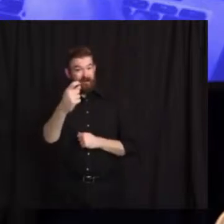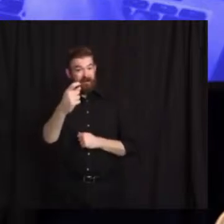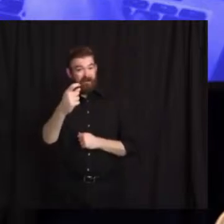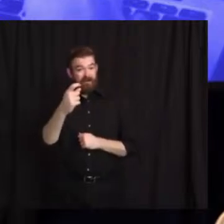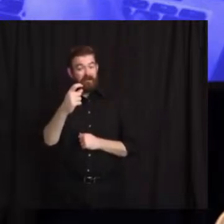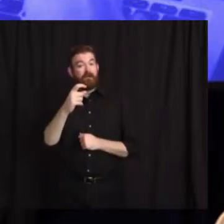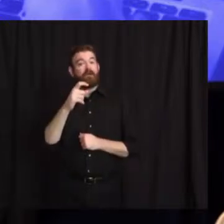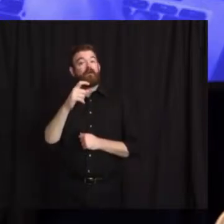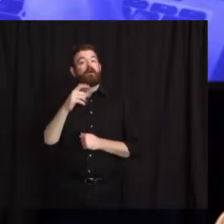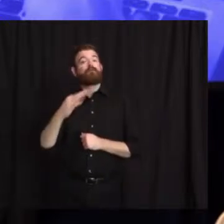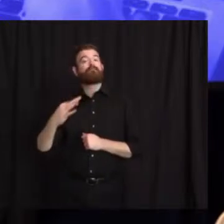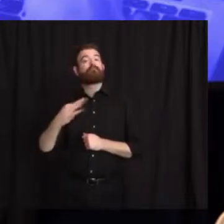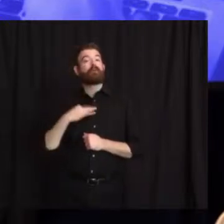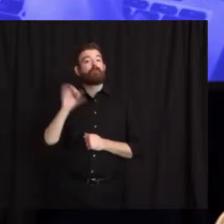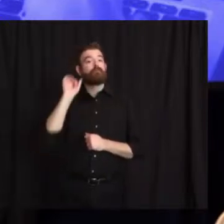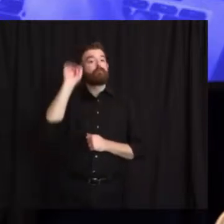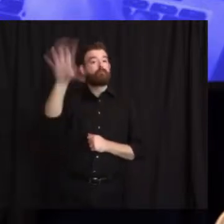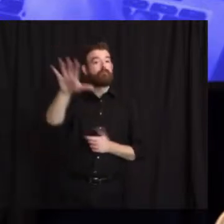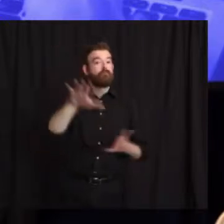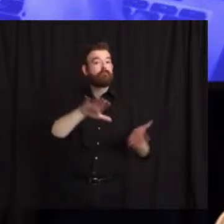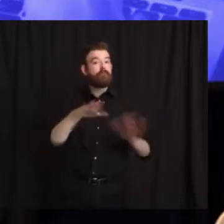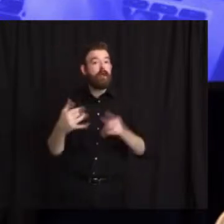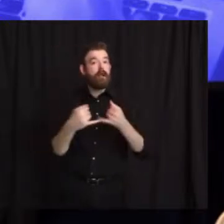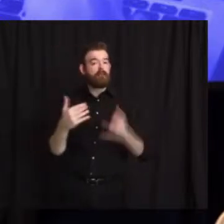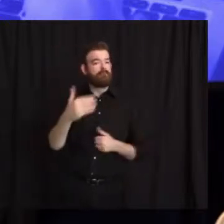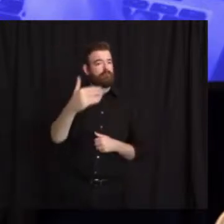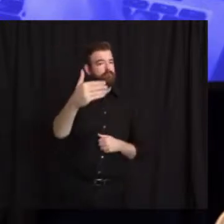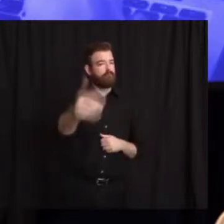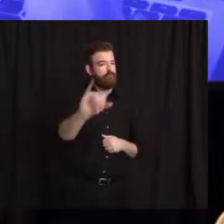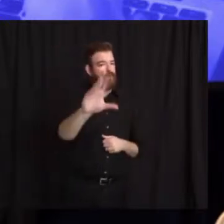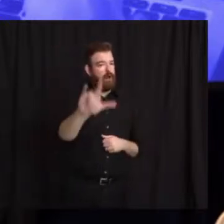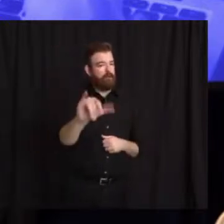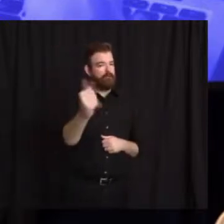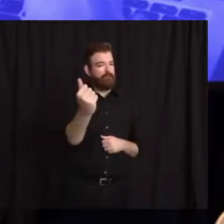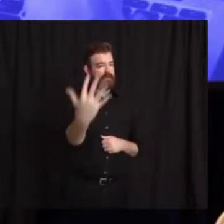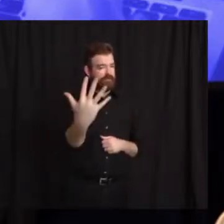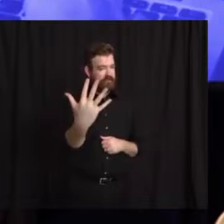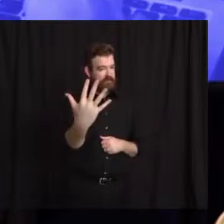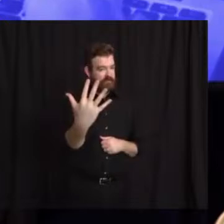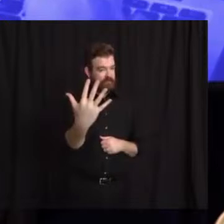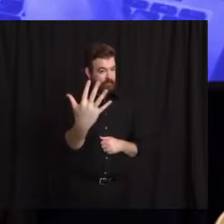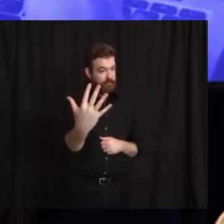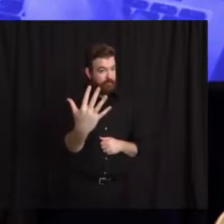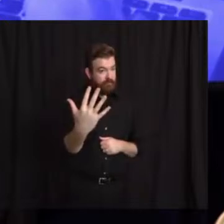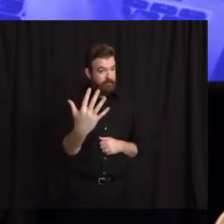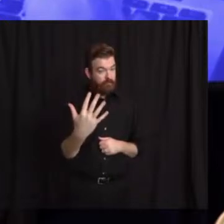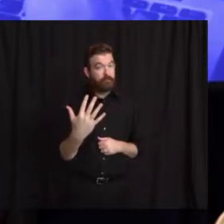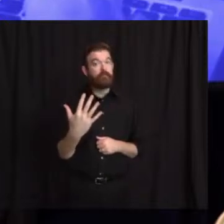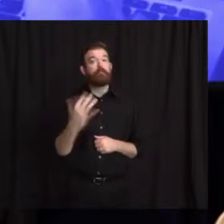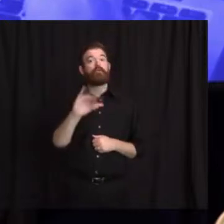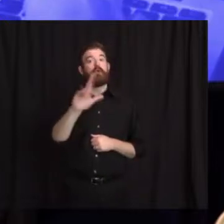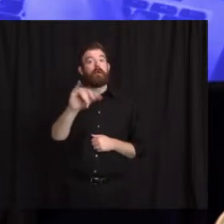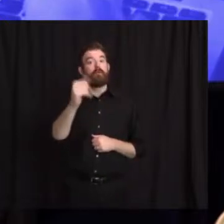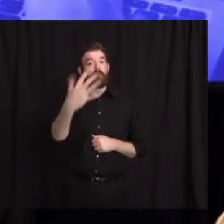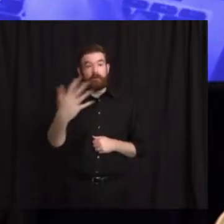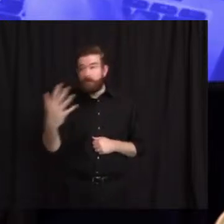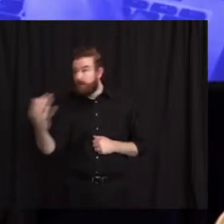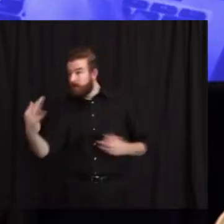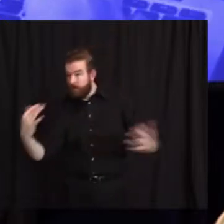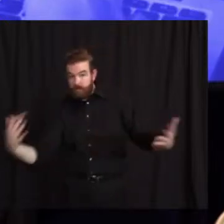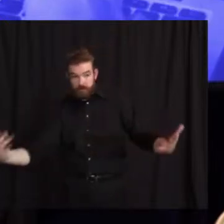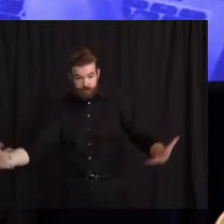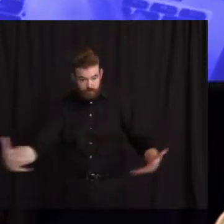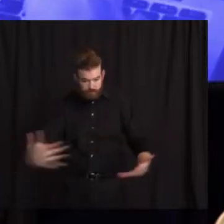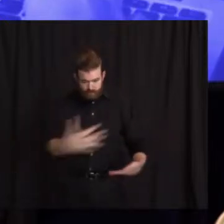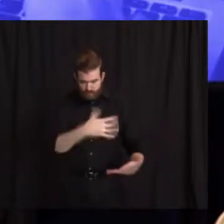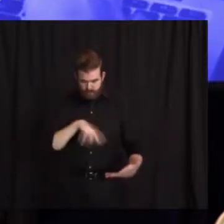some relief for taxpayers. The report we're releasing today also recognizes the significant